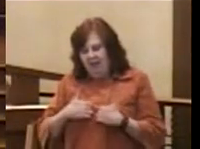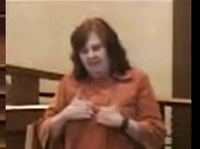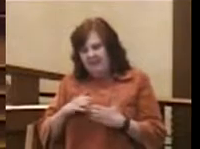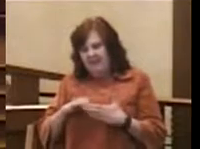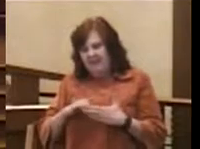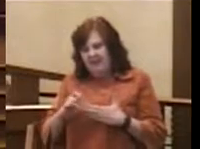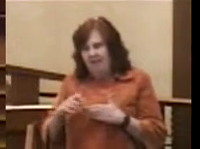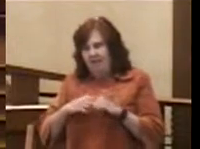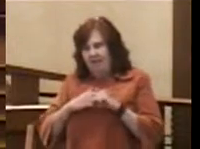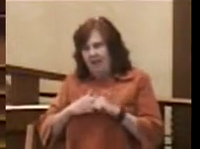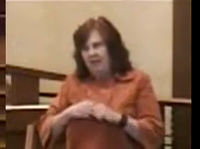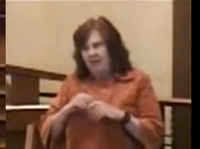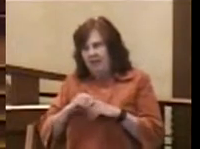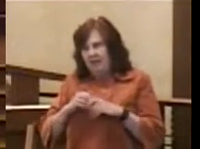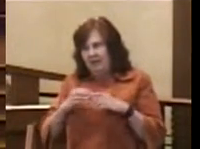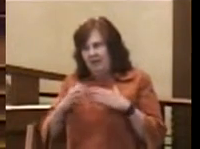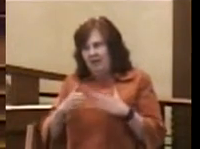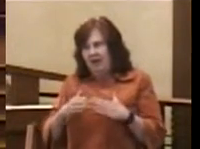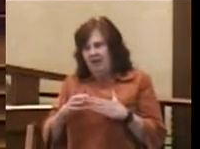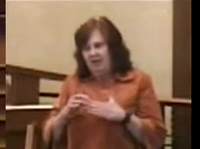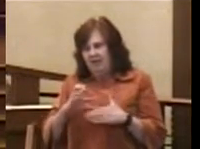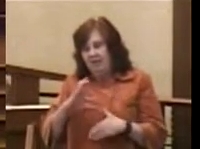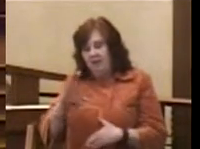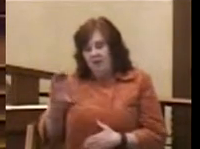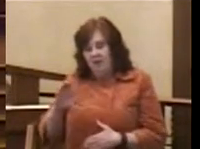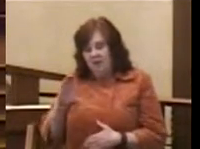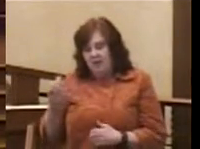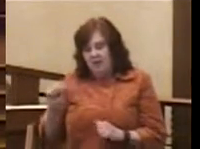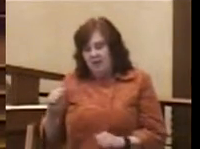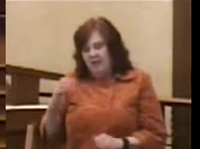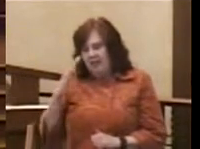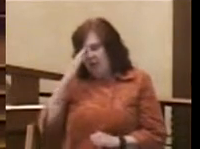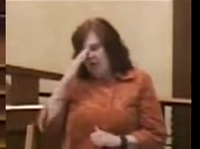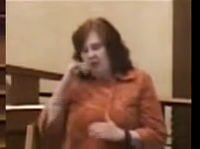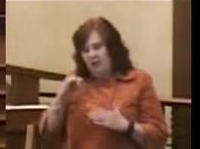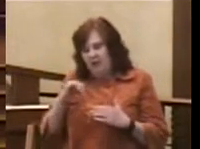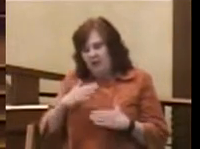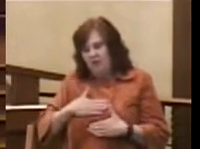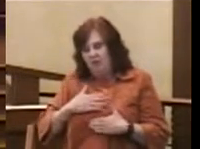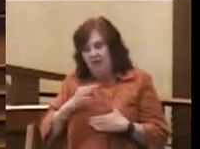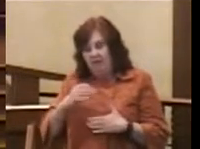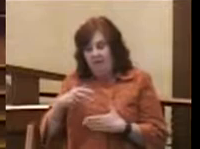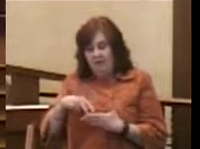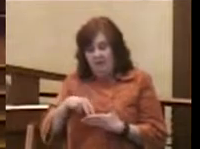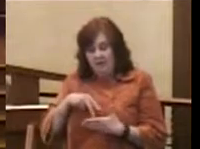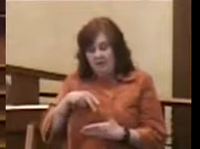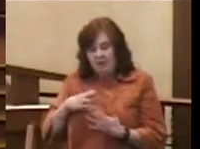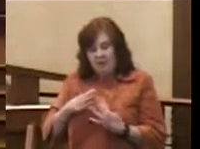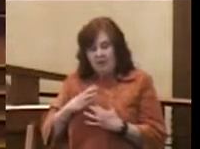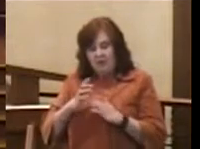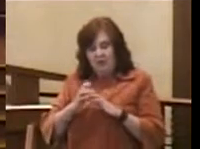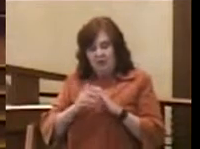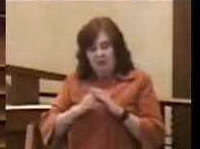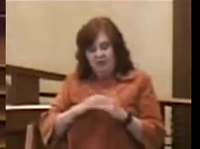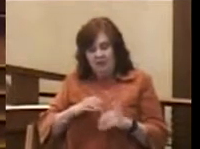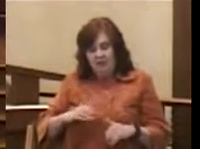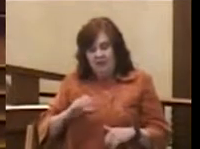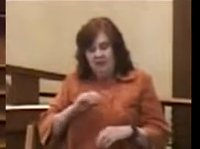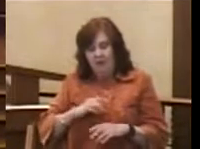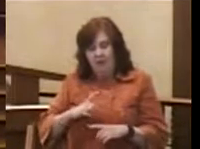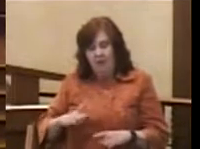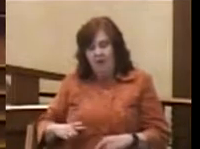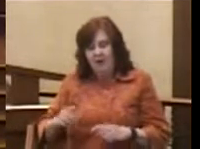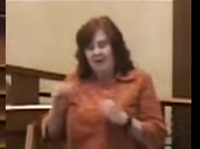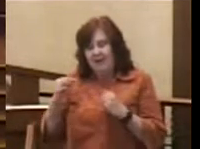that following in the way of the cross, we may know the joy of the resurrection through Christ our Lord, who taught us